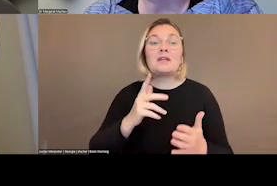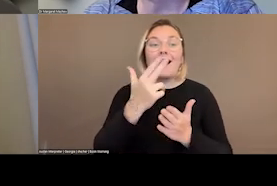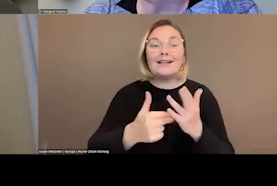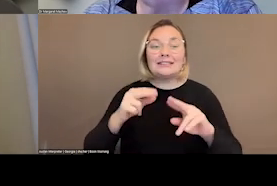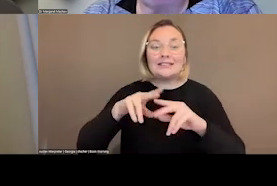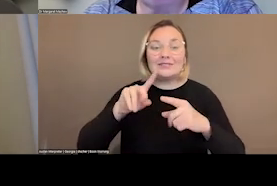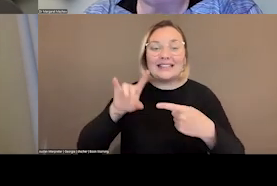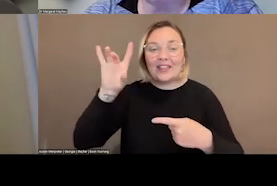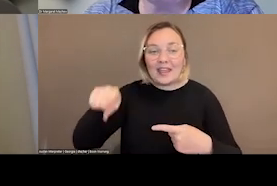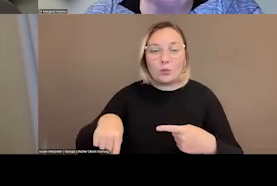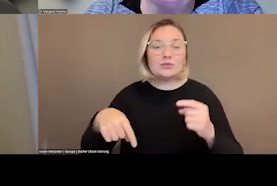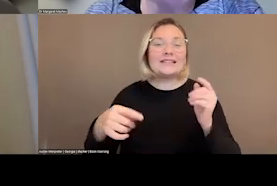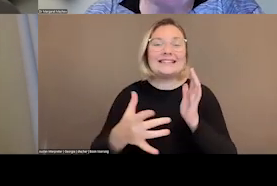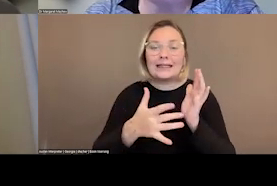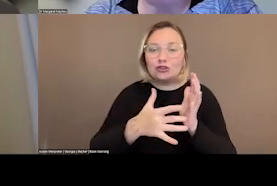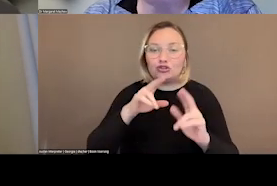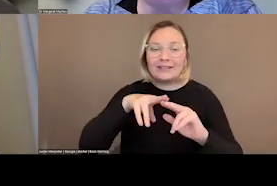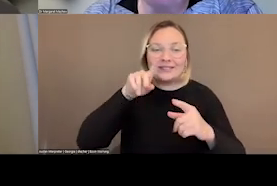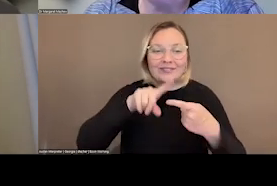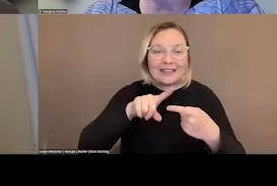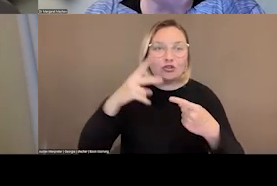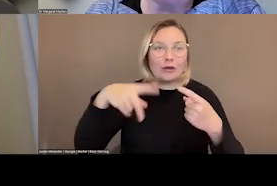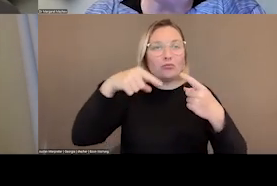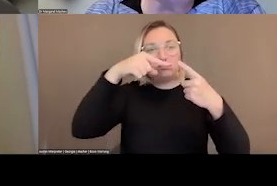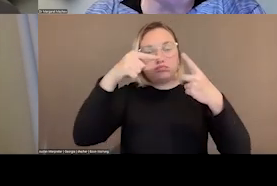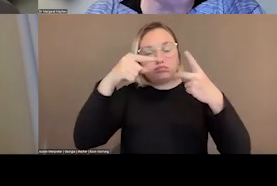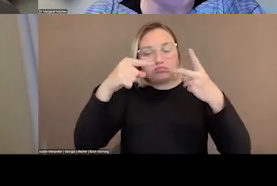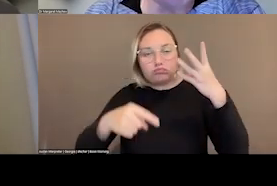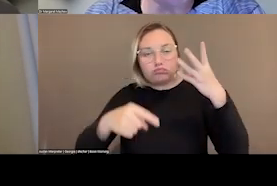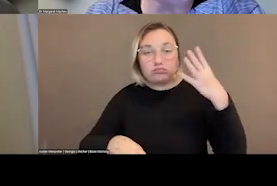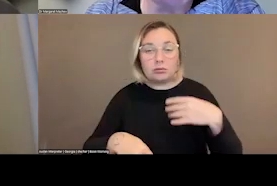grand, technician fees, 2 grand, etc. Now,